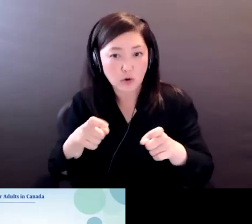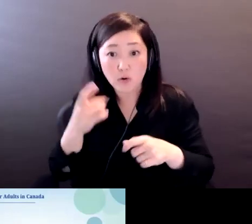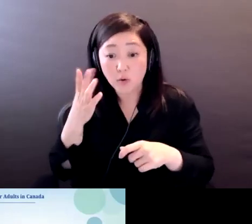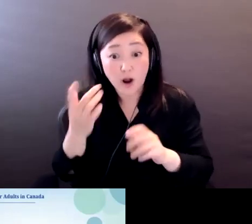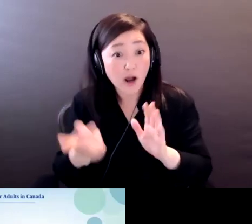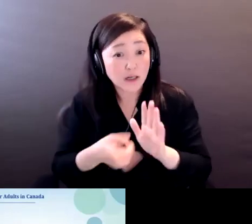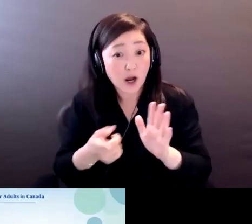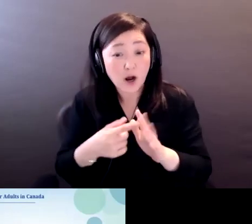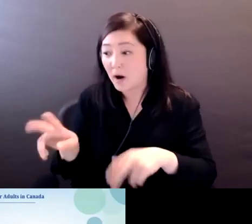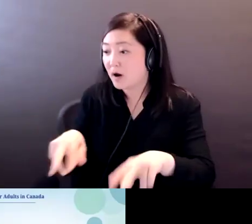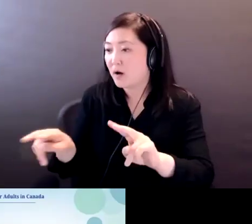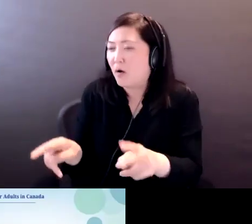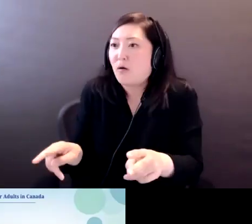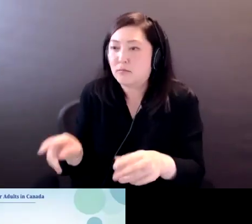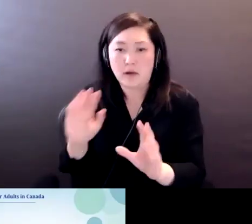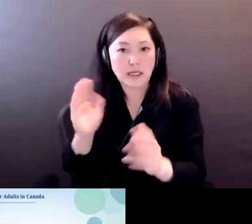loving individuals.